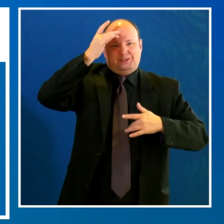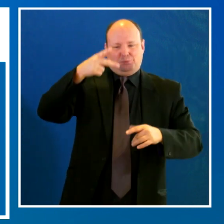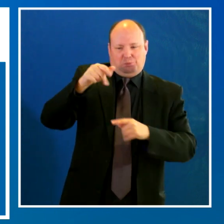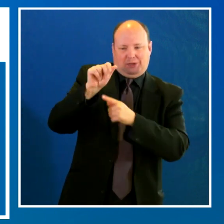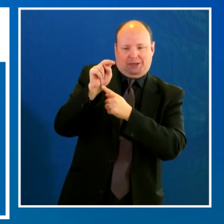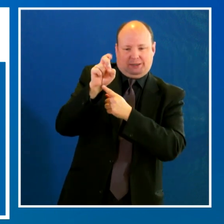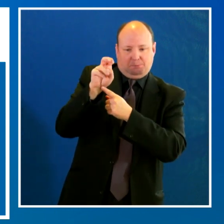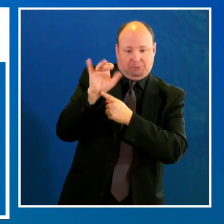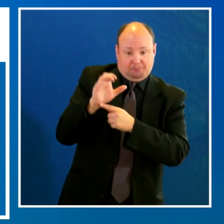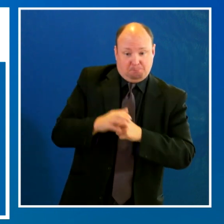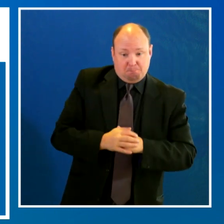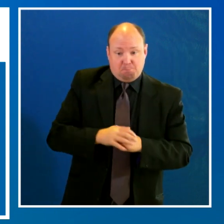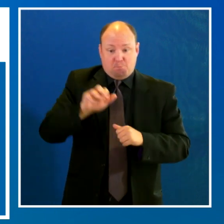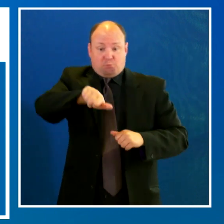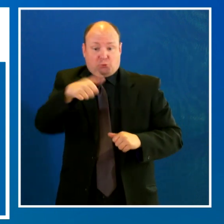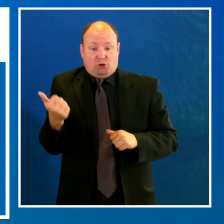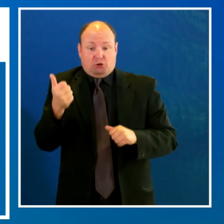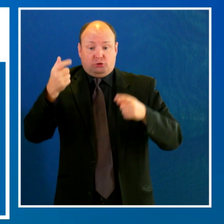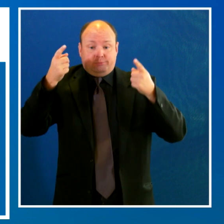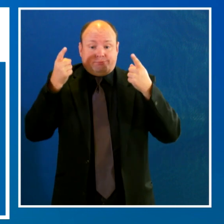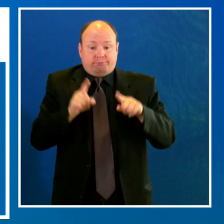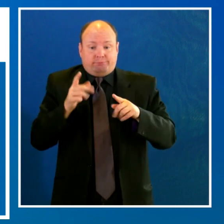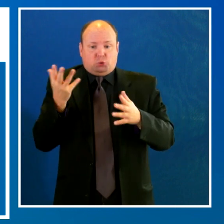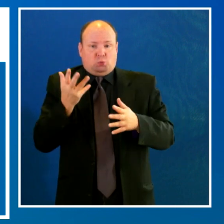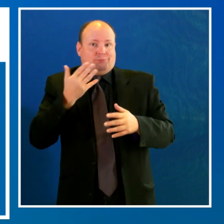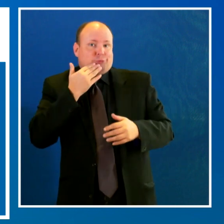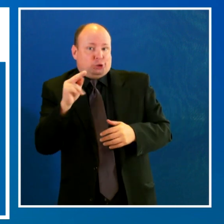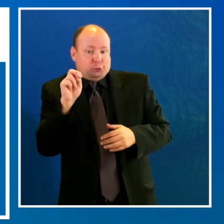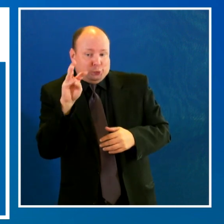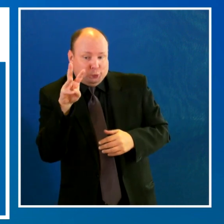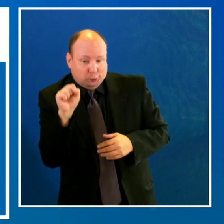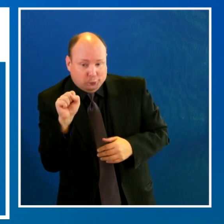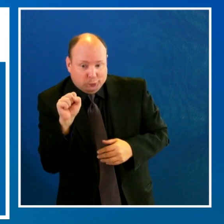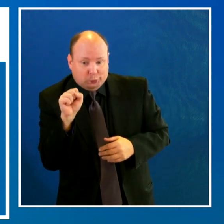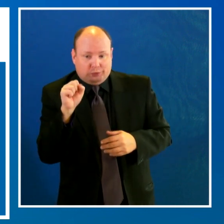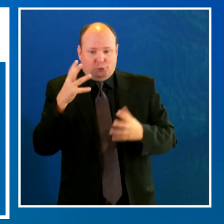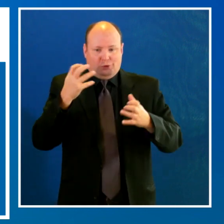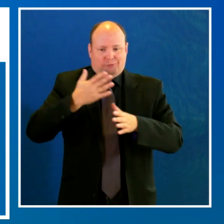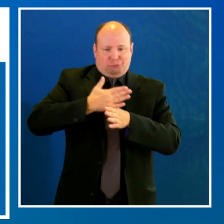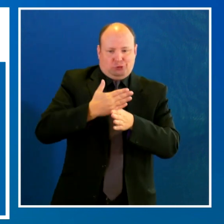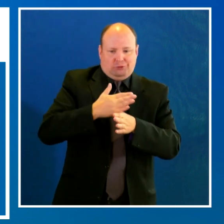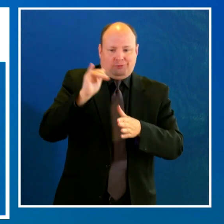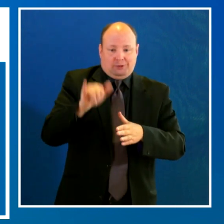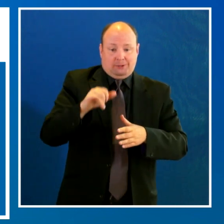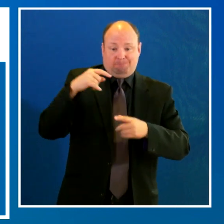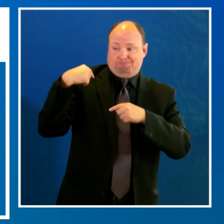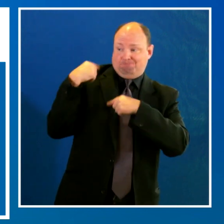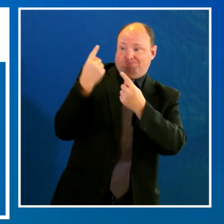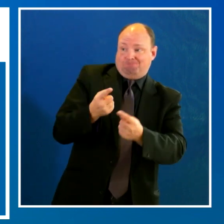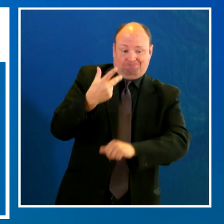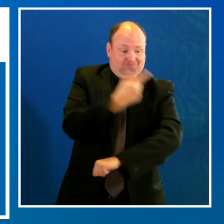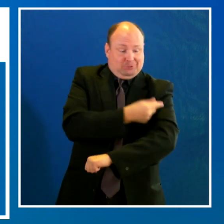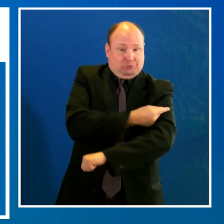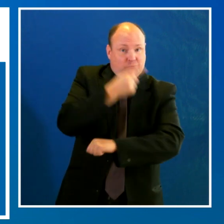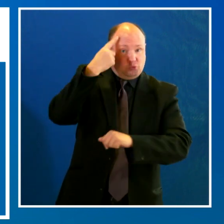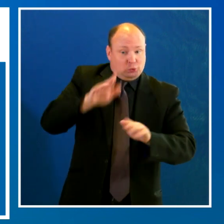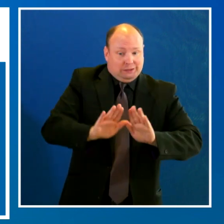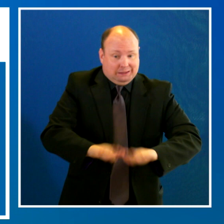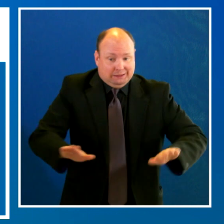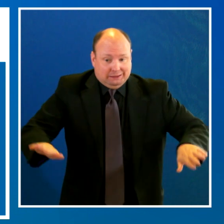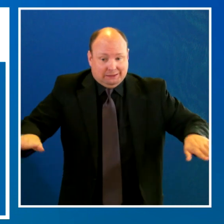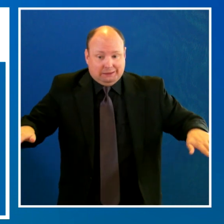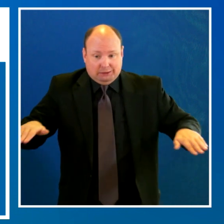vaccination eligibility expanded last month to include children ages 5 through 11, more